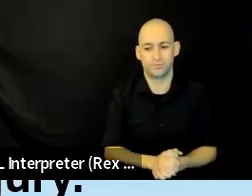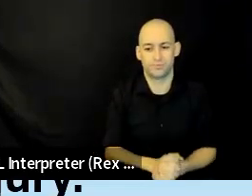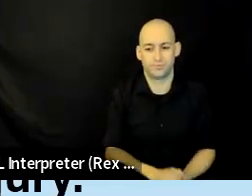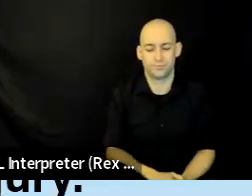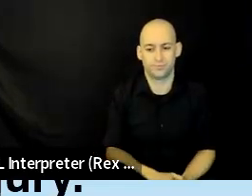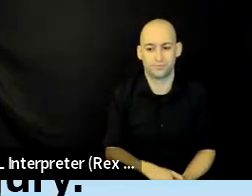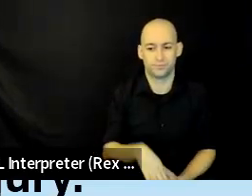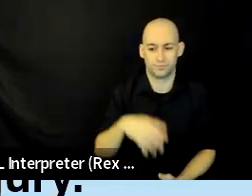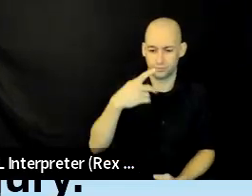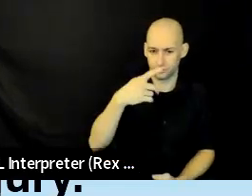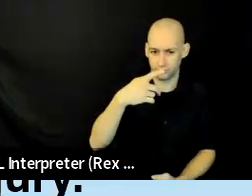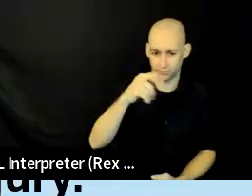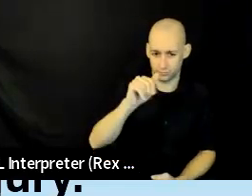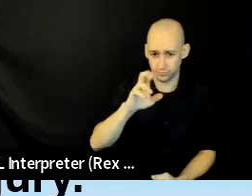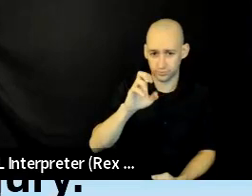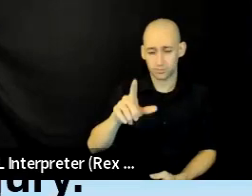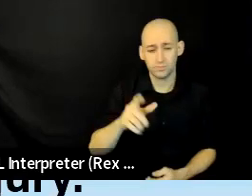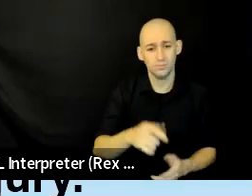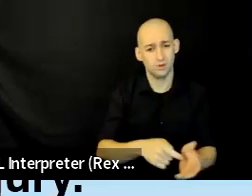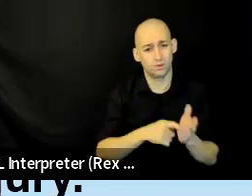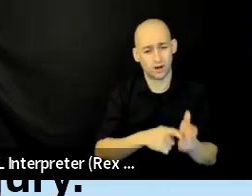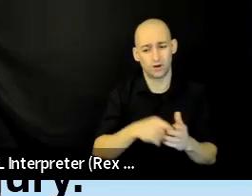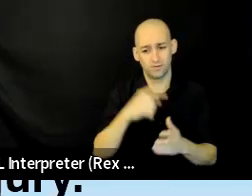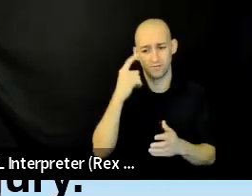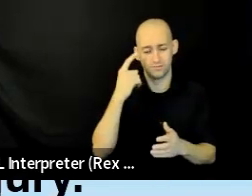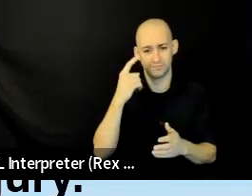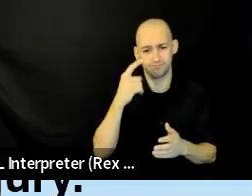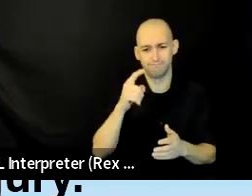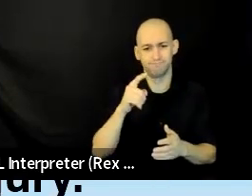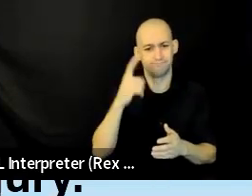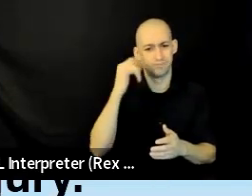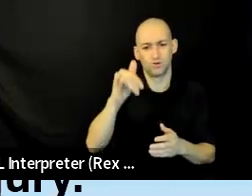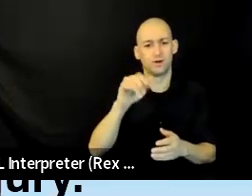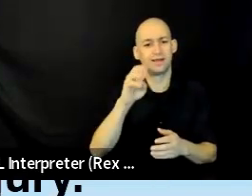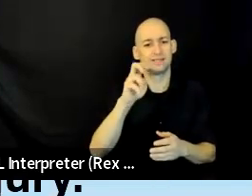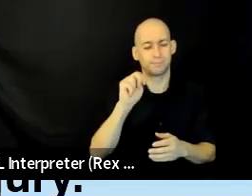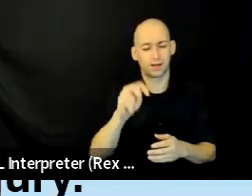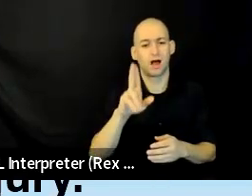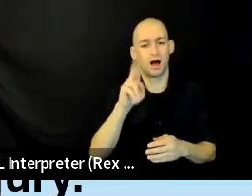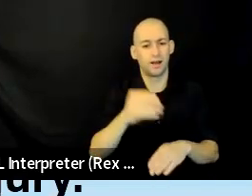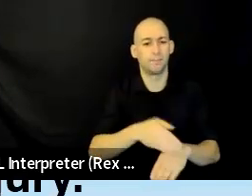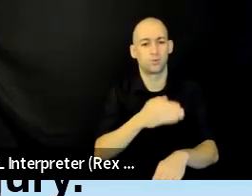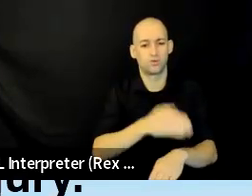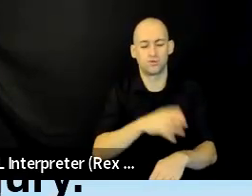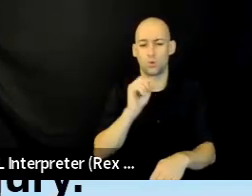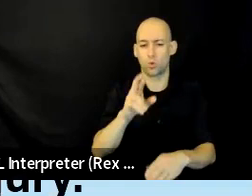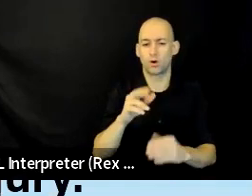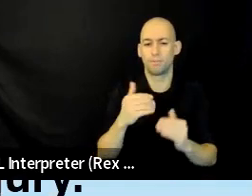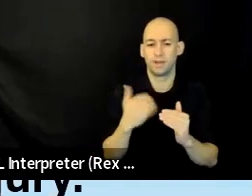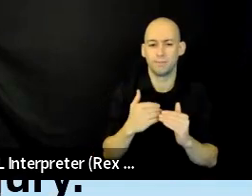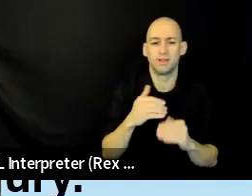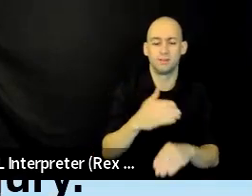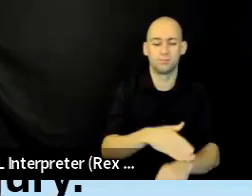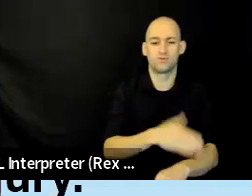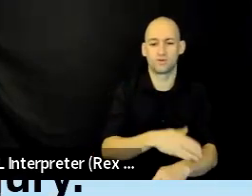The parcel to be acquired as permanent easement are on unimproved to minimally improved land.